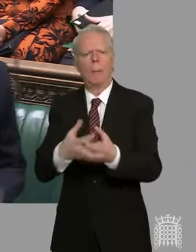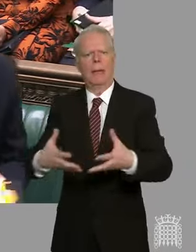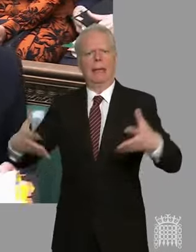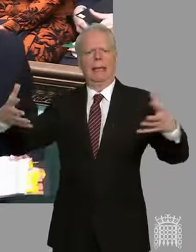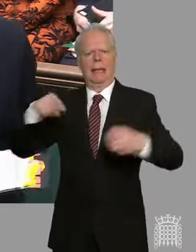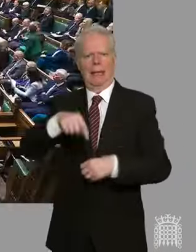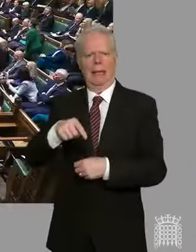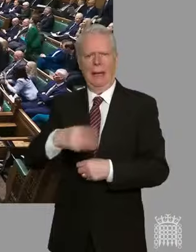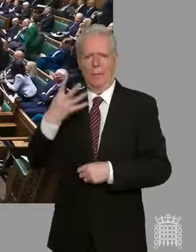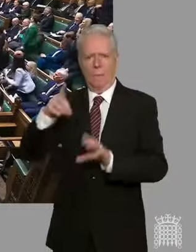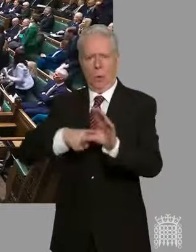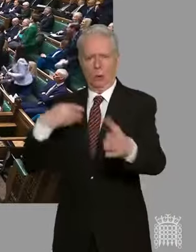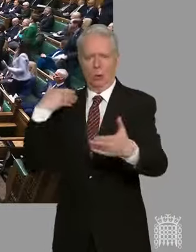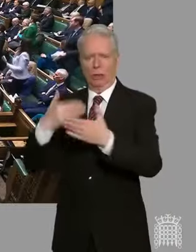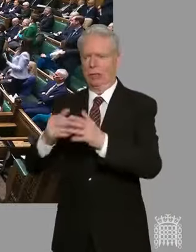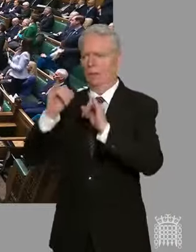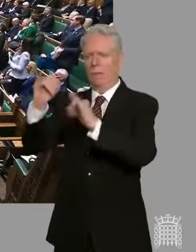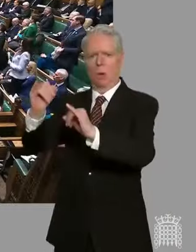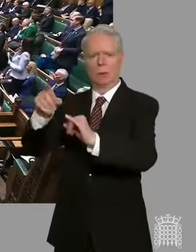no.